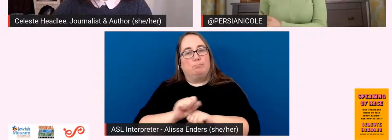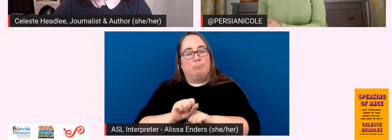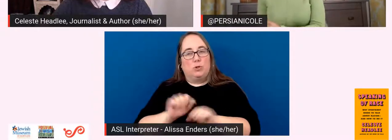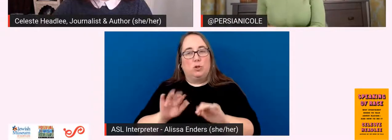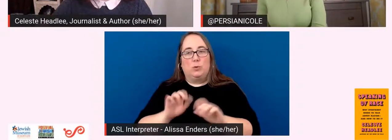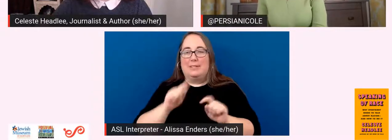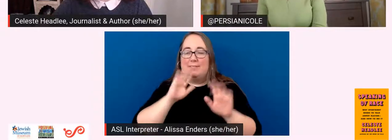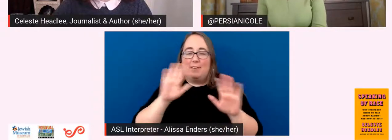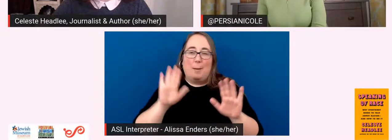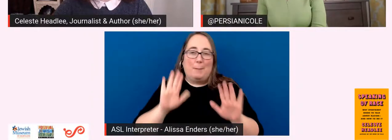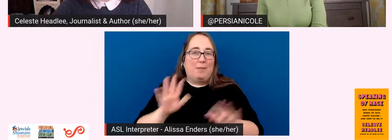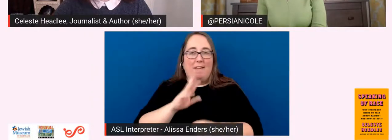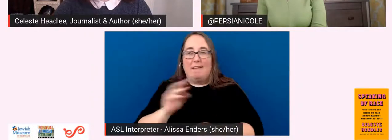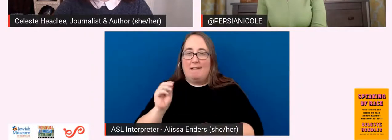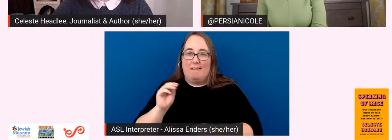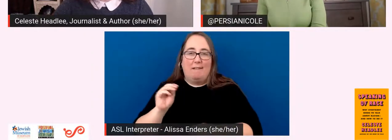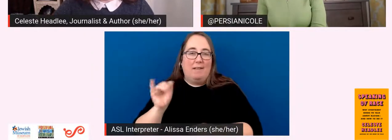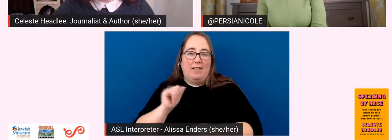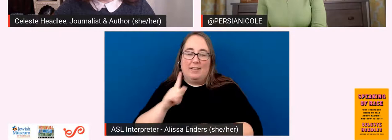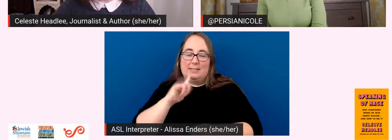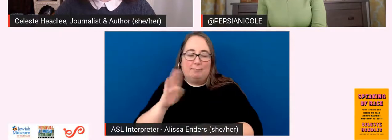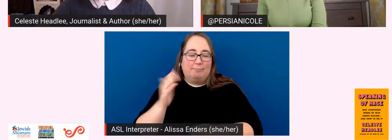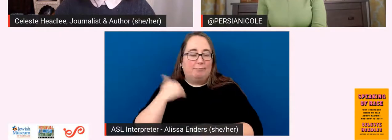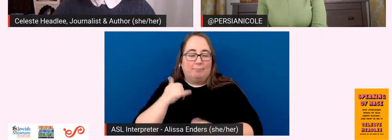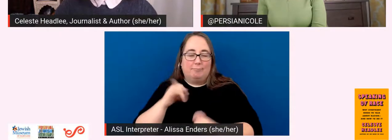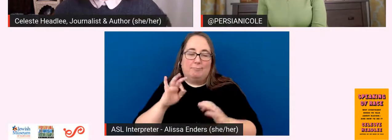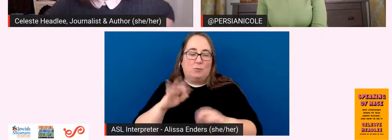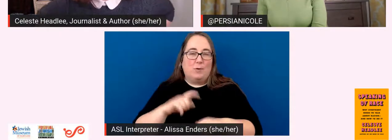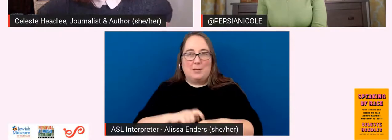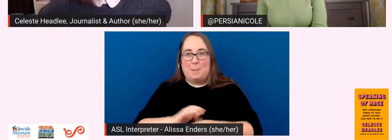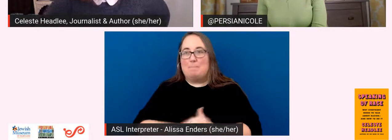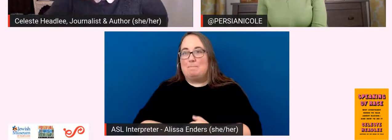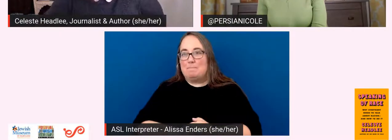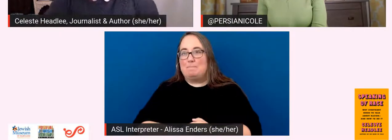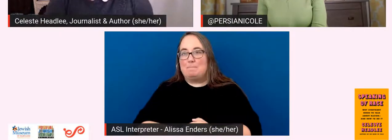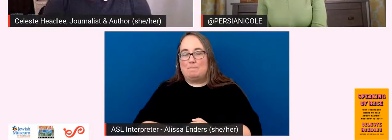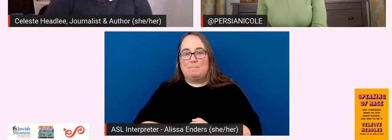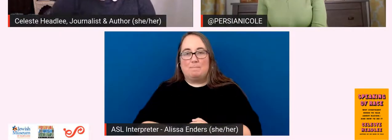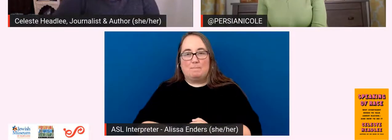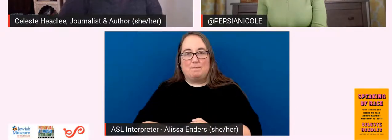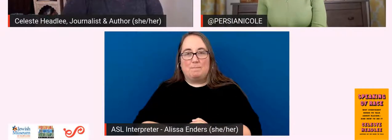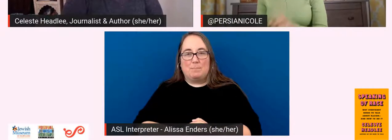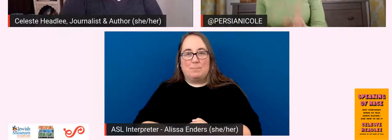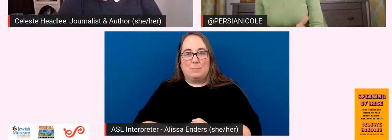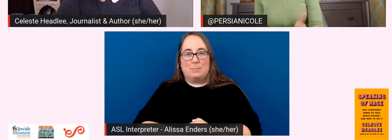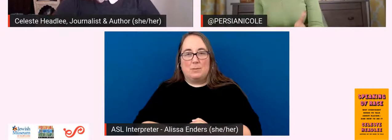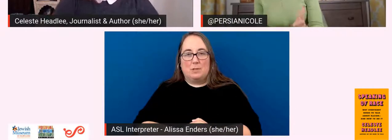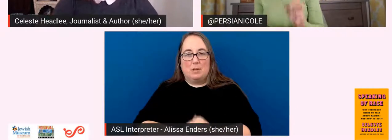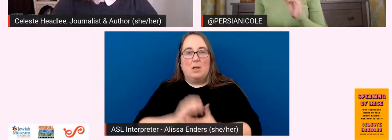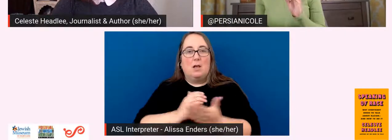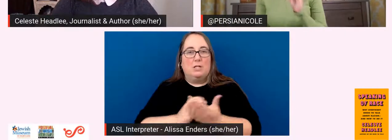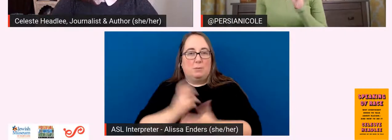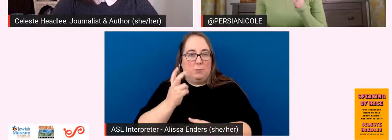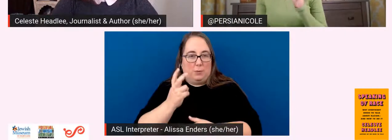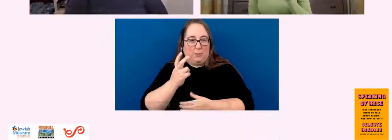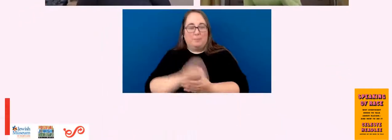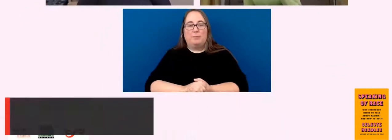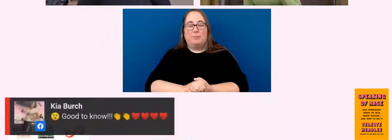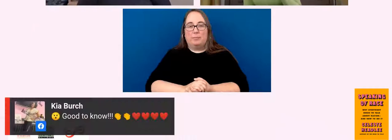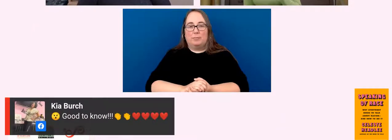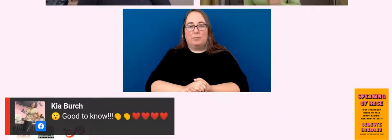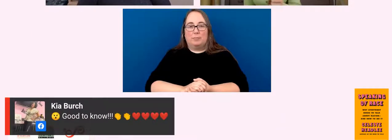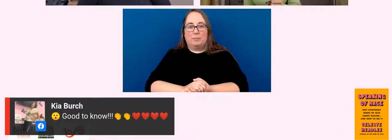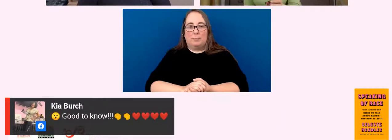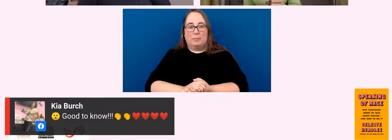is phenomenal. And it like I said earlier, and it's right on time. So let's get into chapter two, I believe, and it's